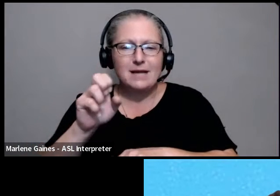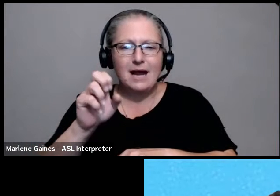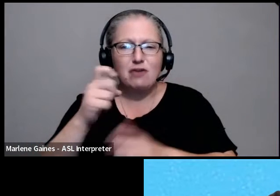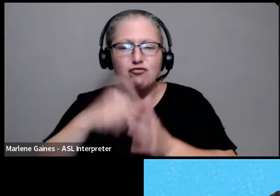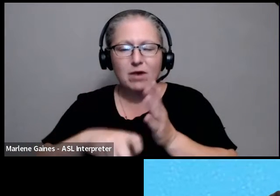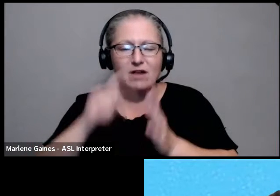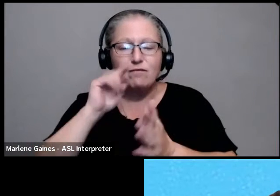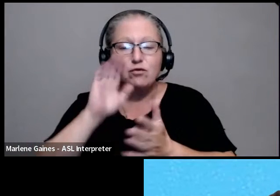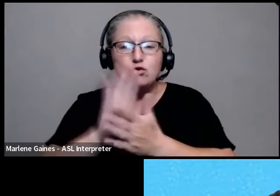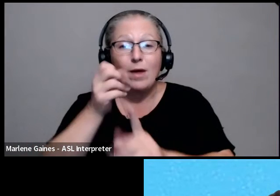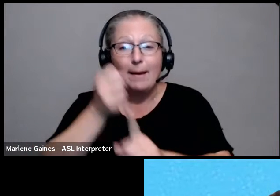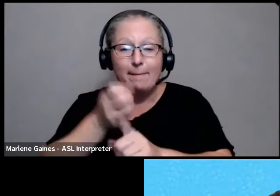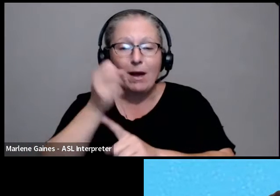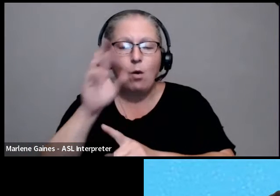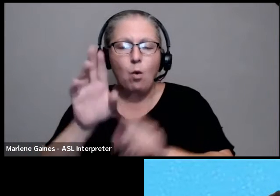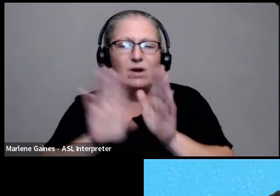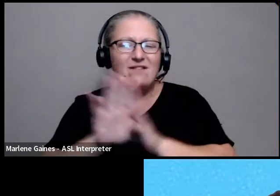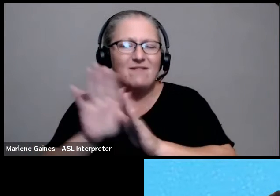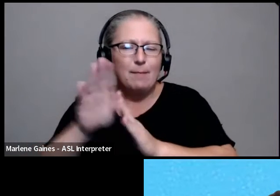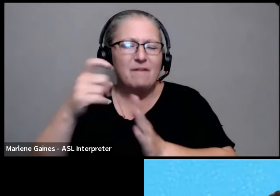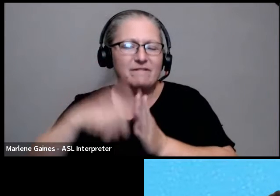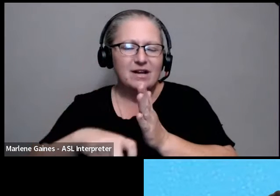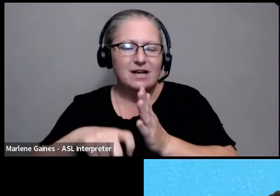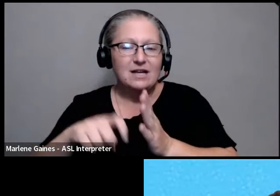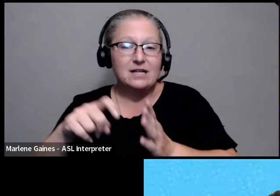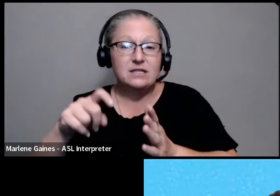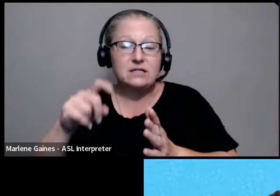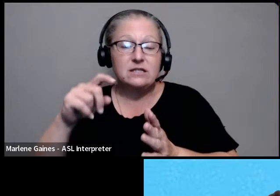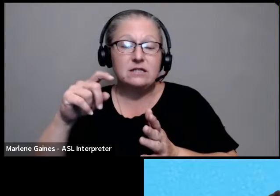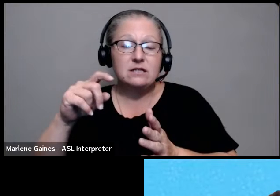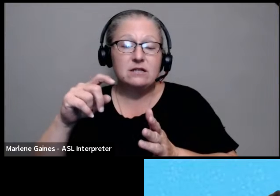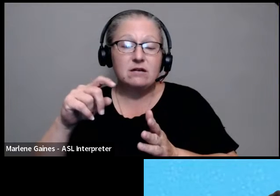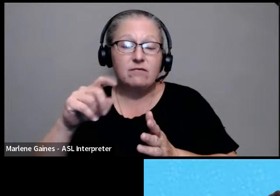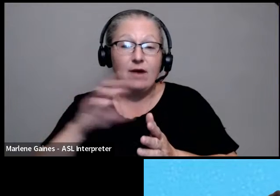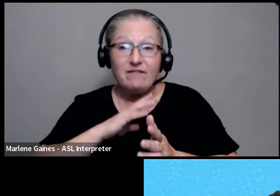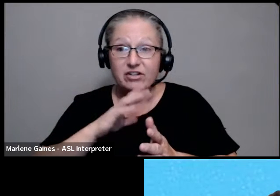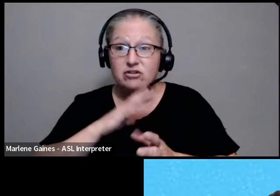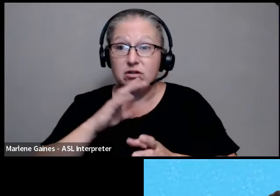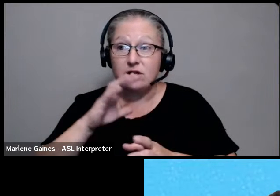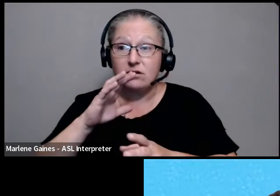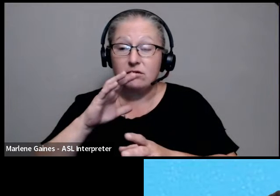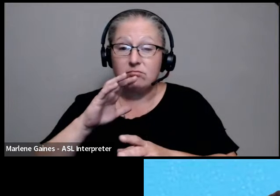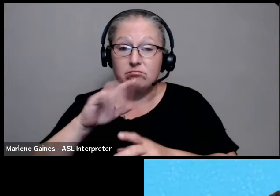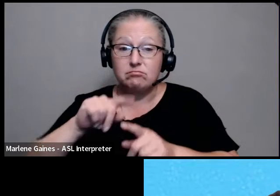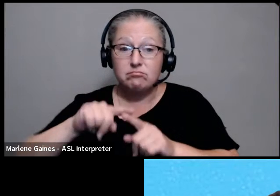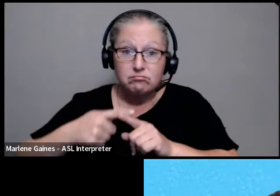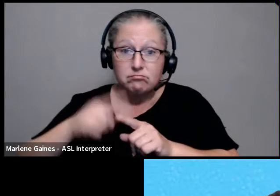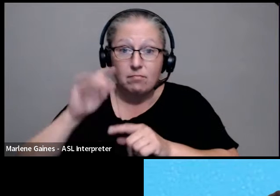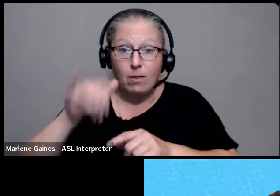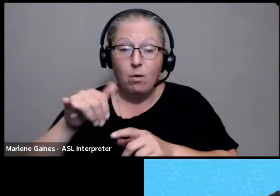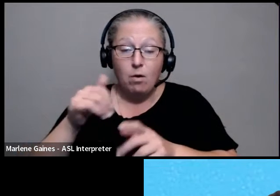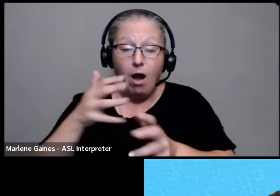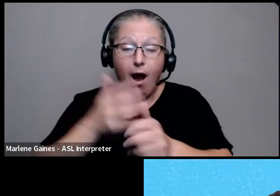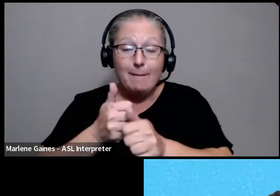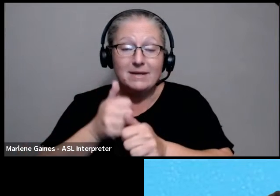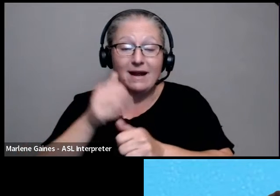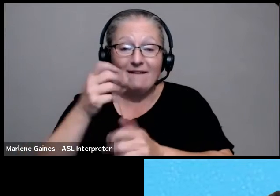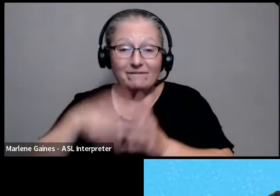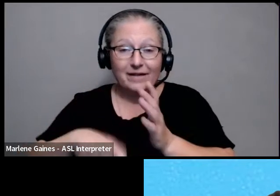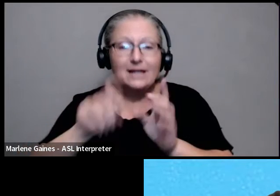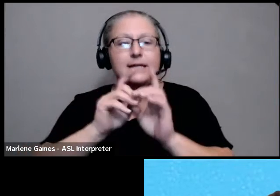or developer fees. In order to officially enact those updated fees, district